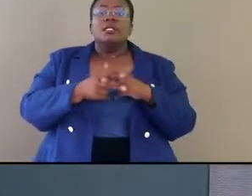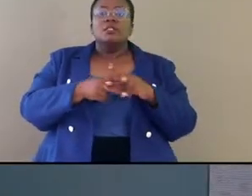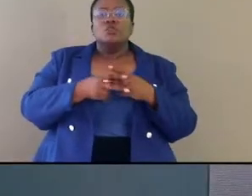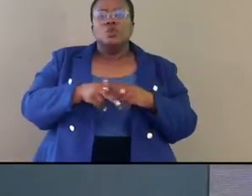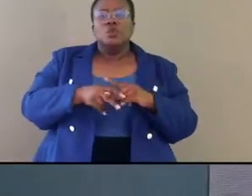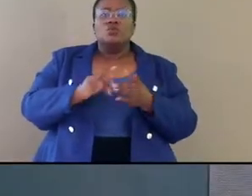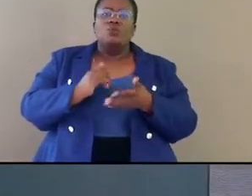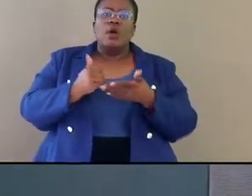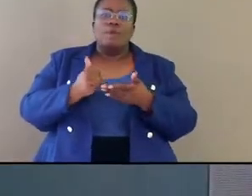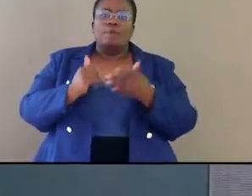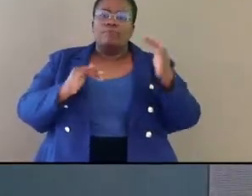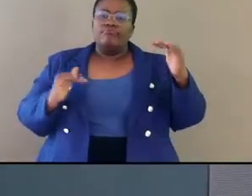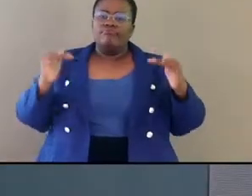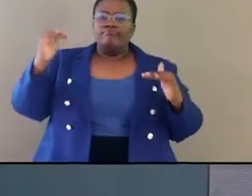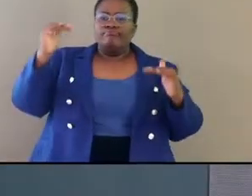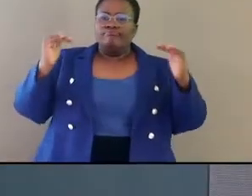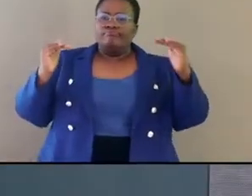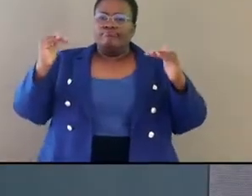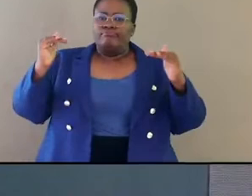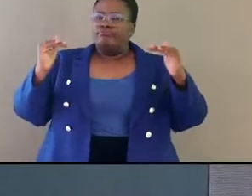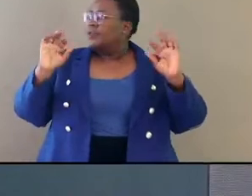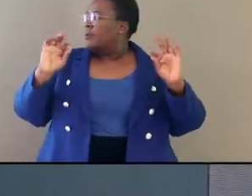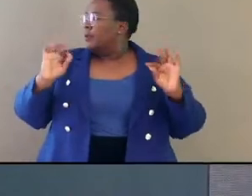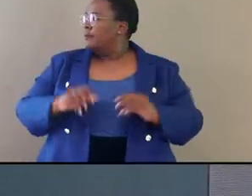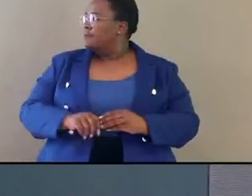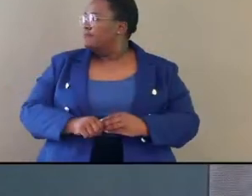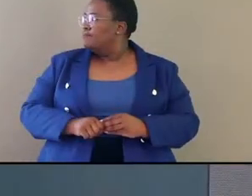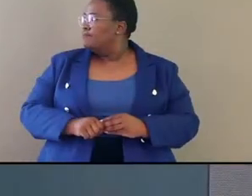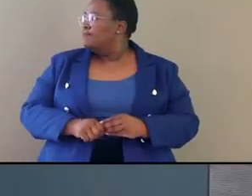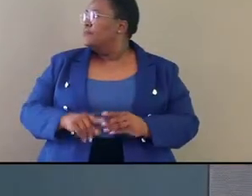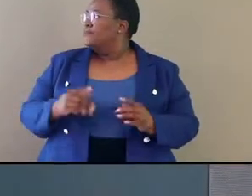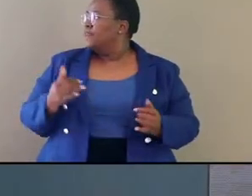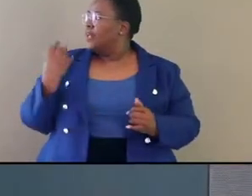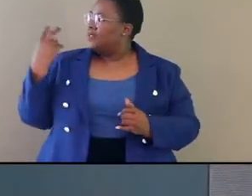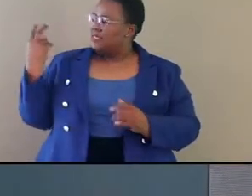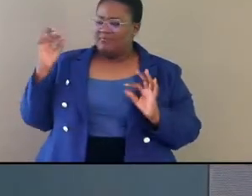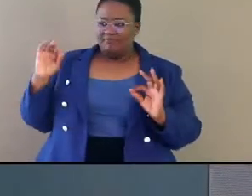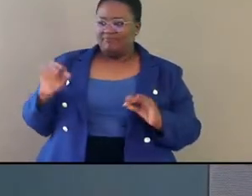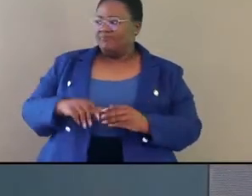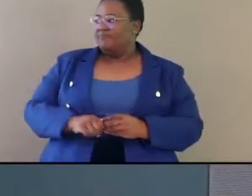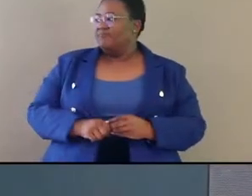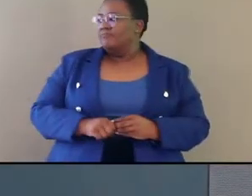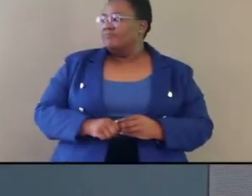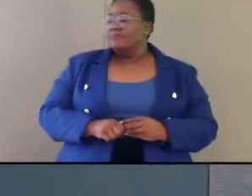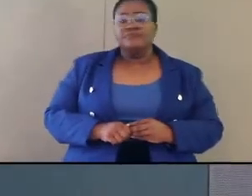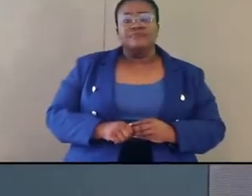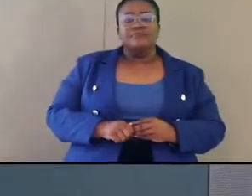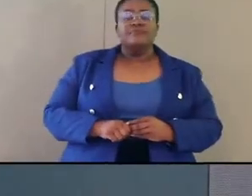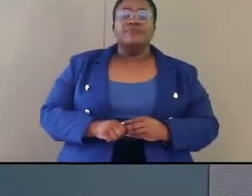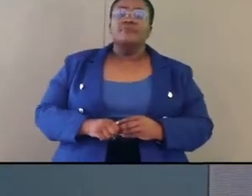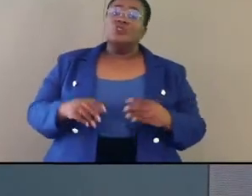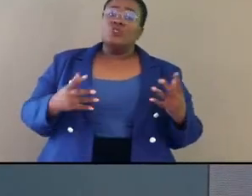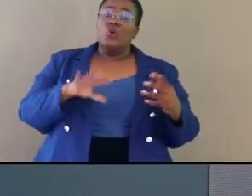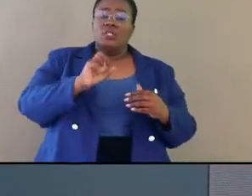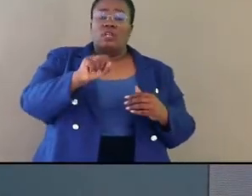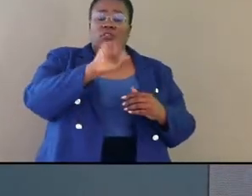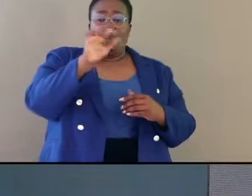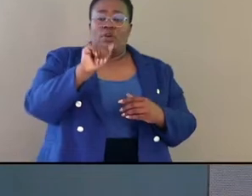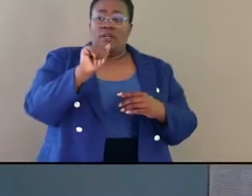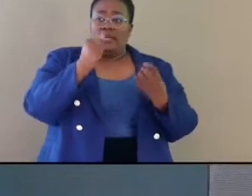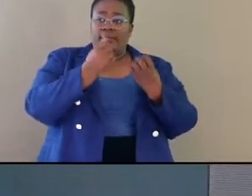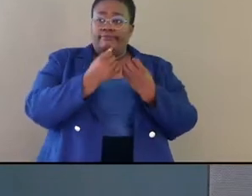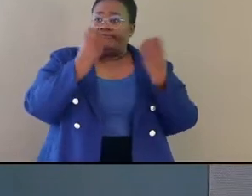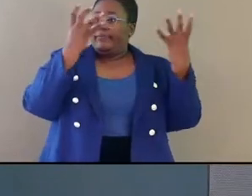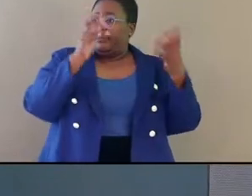redistribution. Oh perfect. Okay and I can see them here. Okay so here we are large proportions of South Africa's population